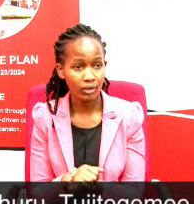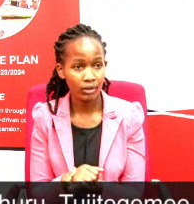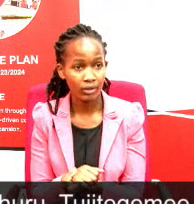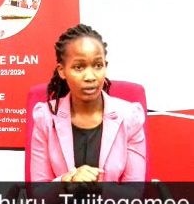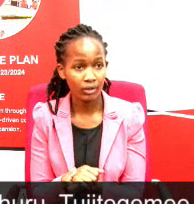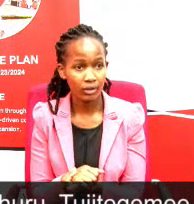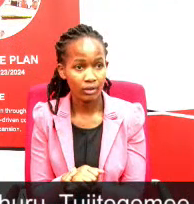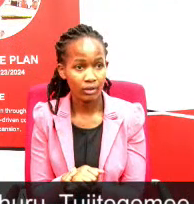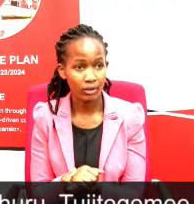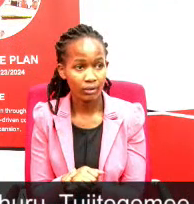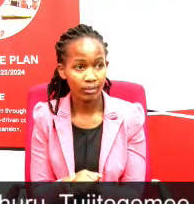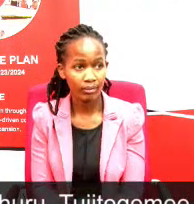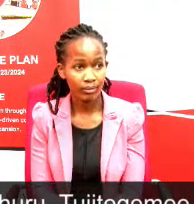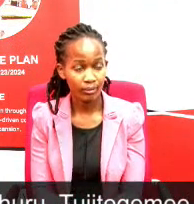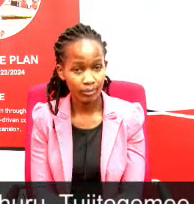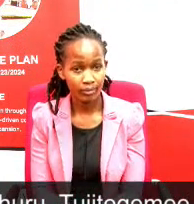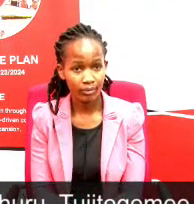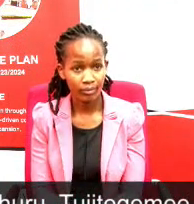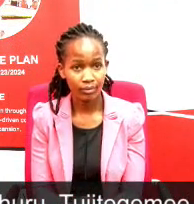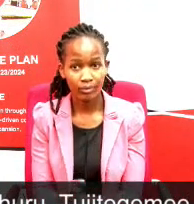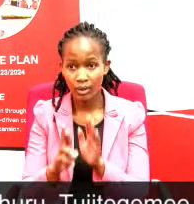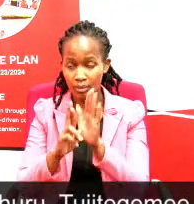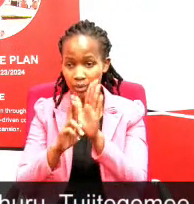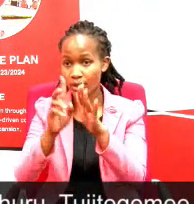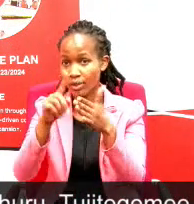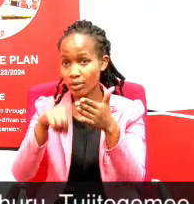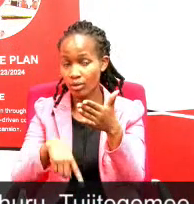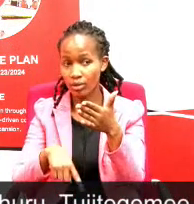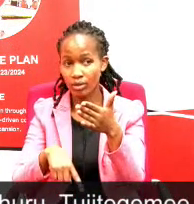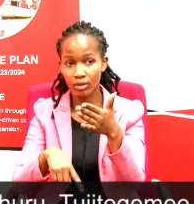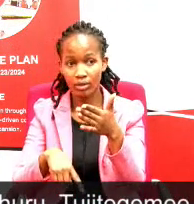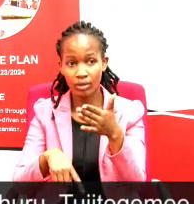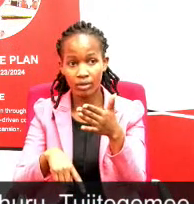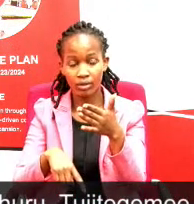Yes, yeah? It represents,